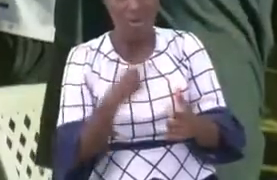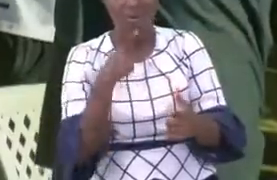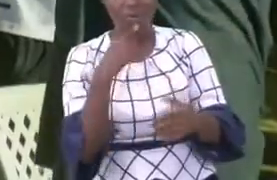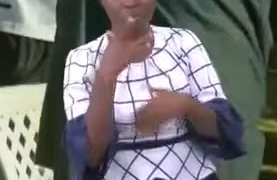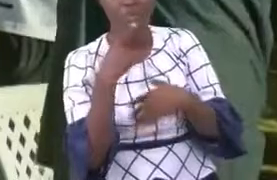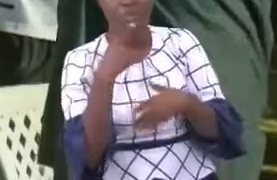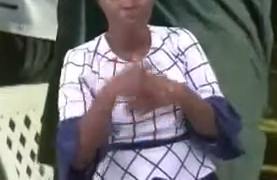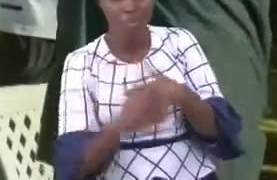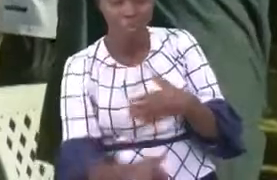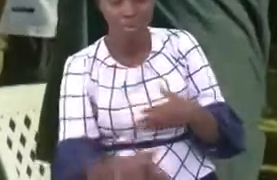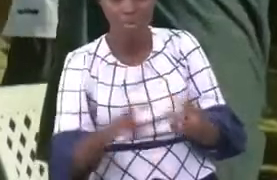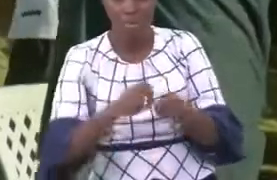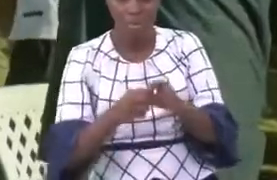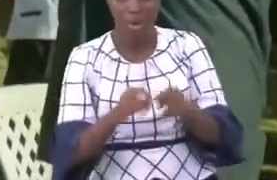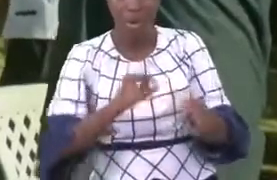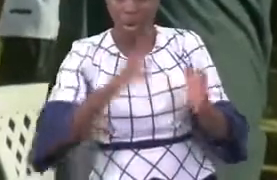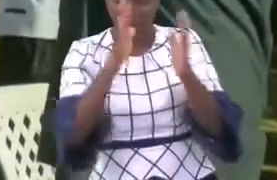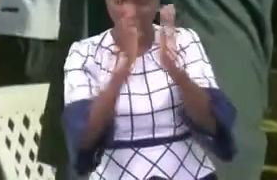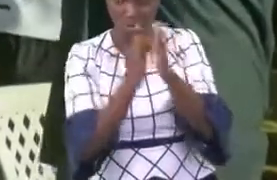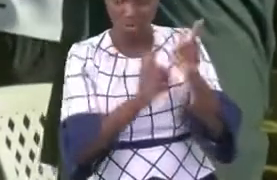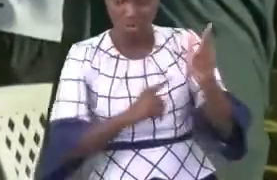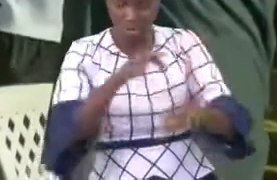in Jesus' name.